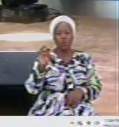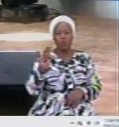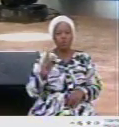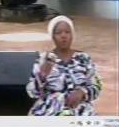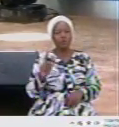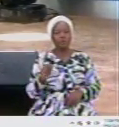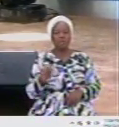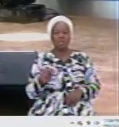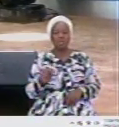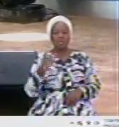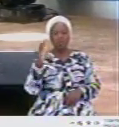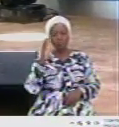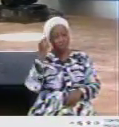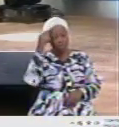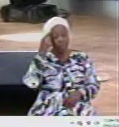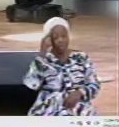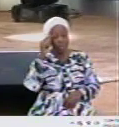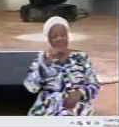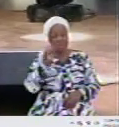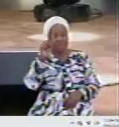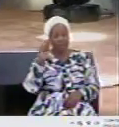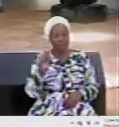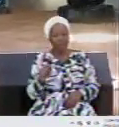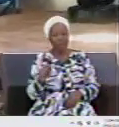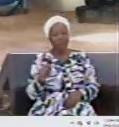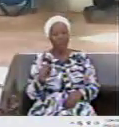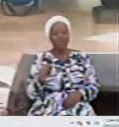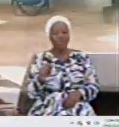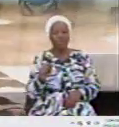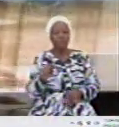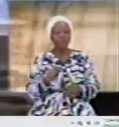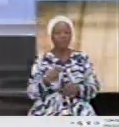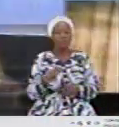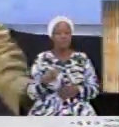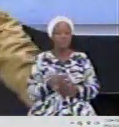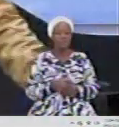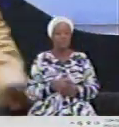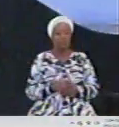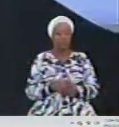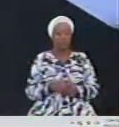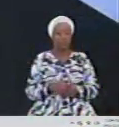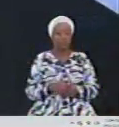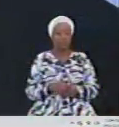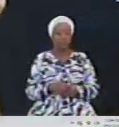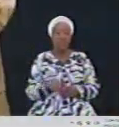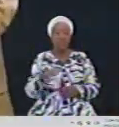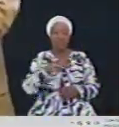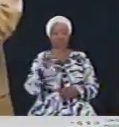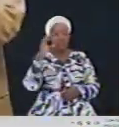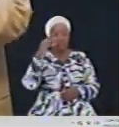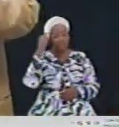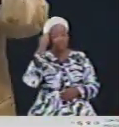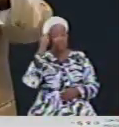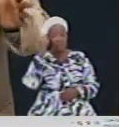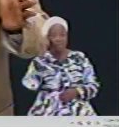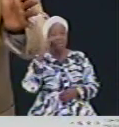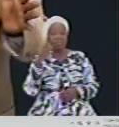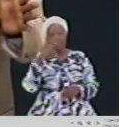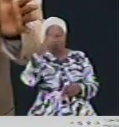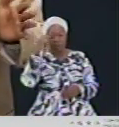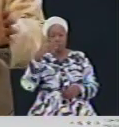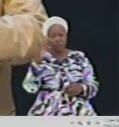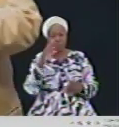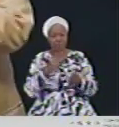therefore, because God had pointed to him that, look at that, your servant, because of what you have done, because